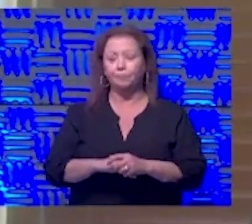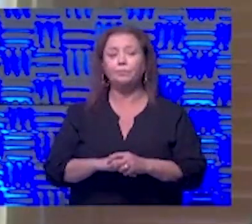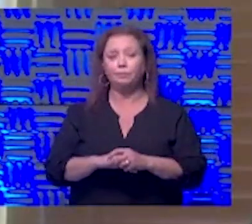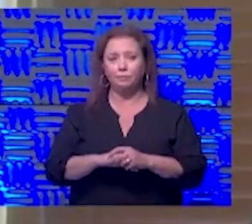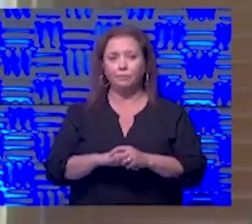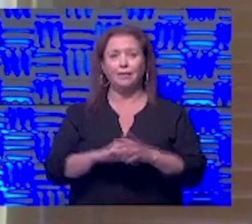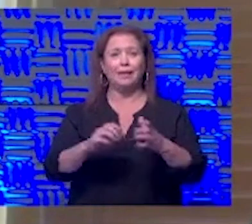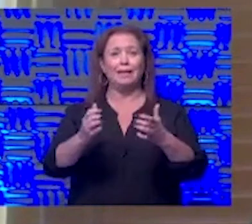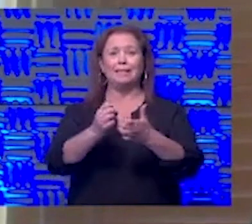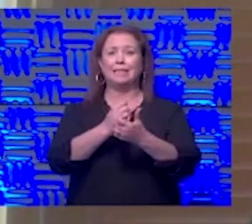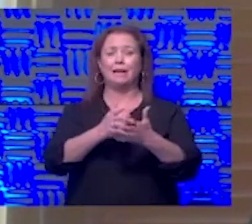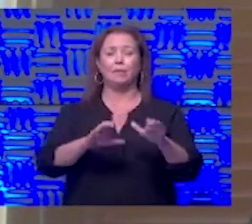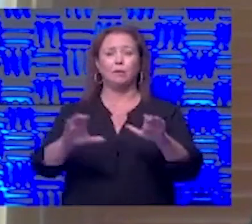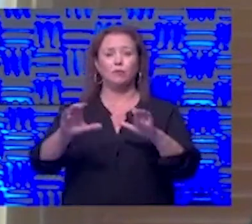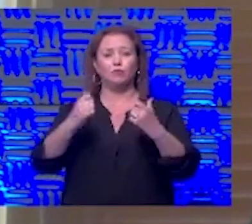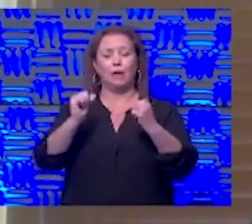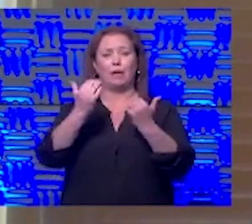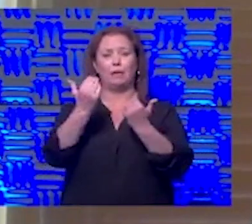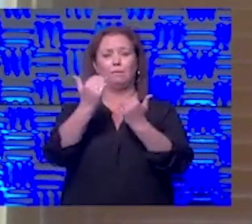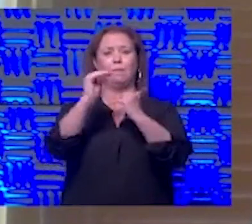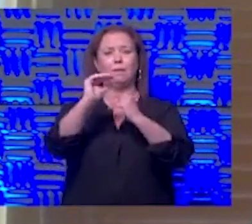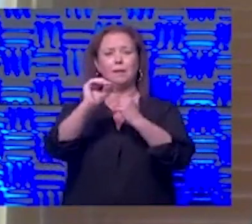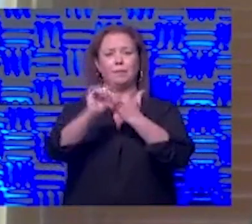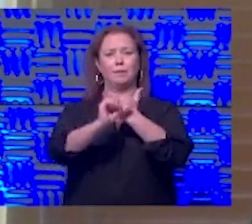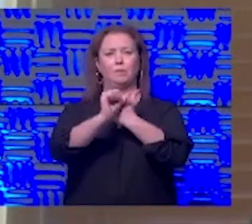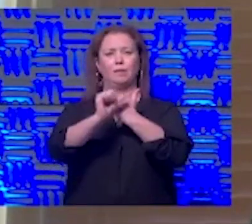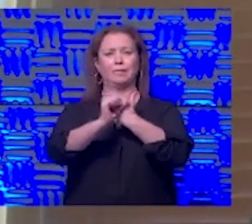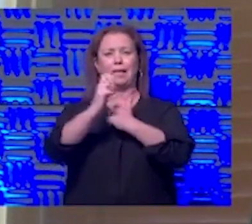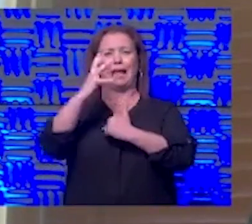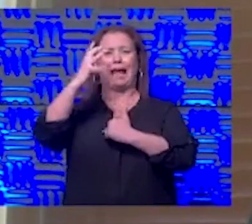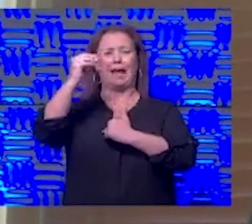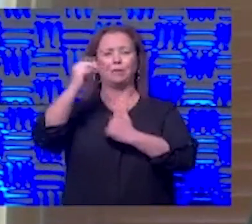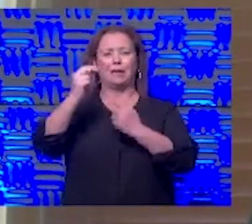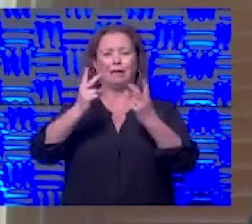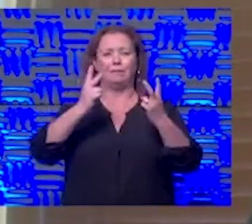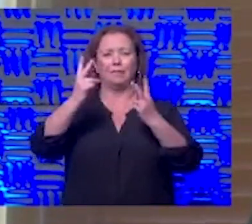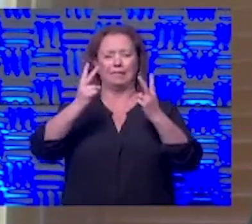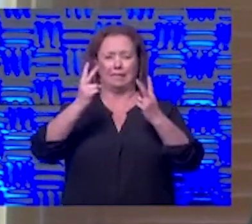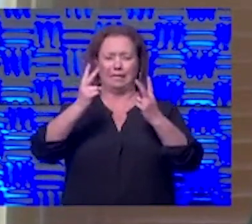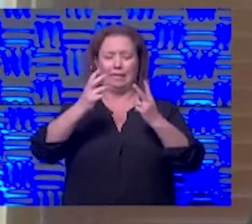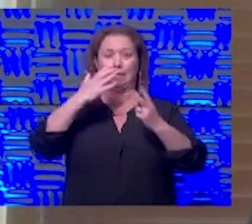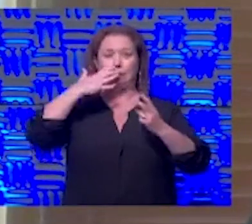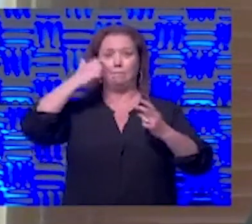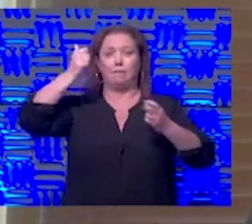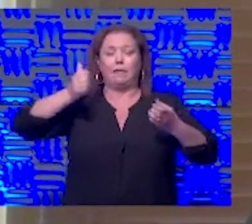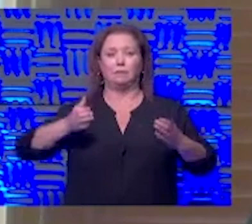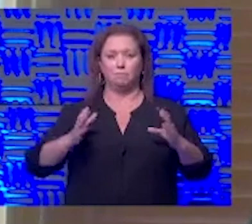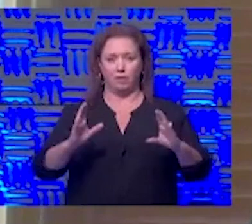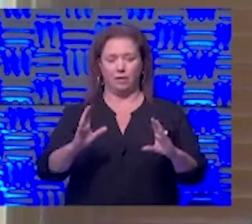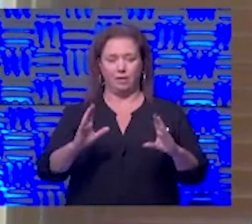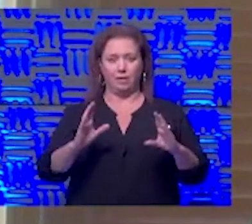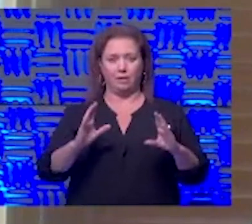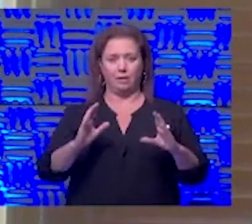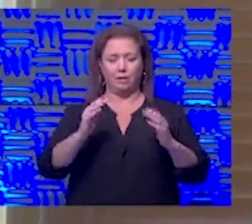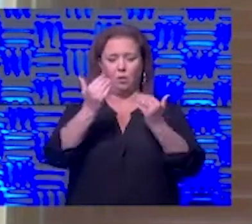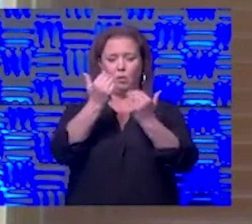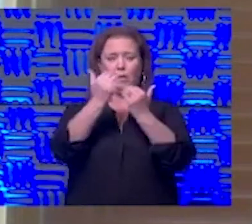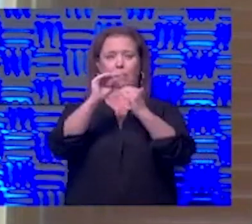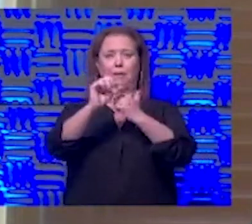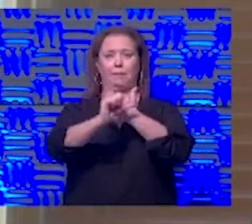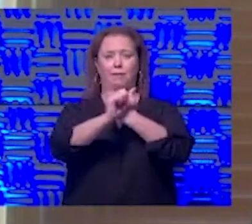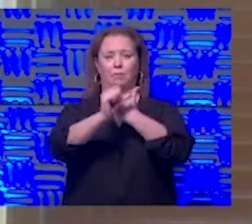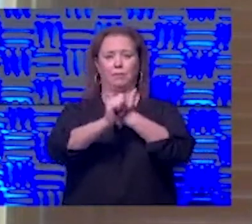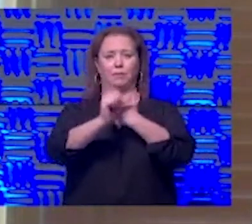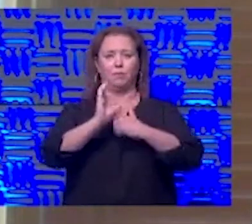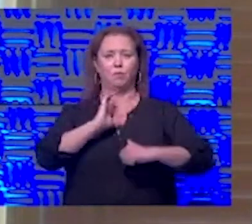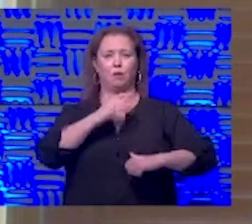we do everything we can to minimize risk, outside visiting is the best way that we can minimize the risk to our